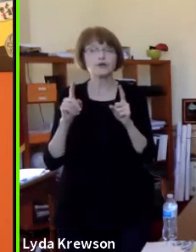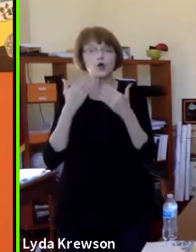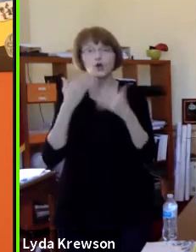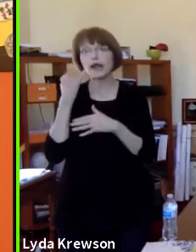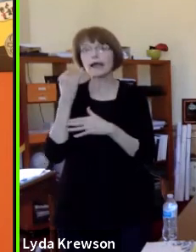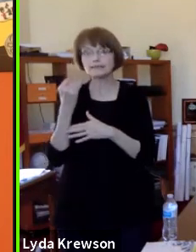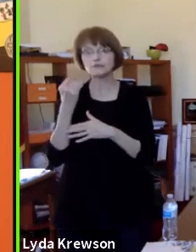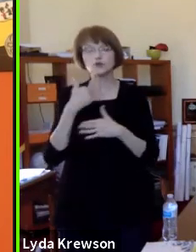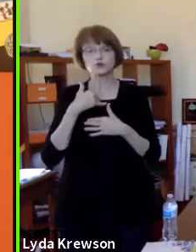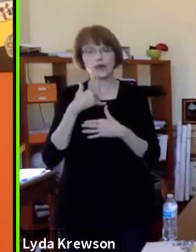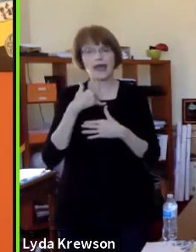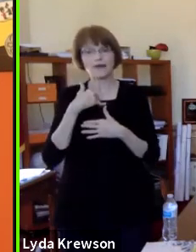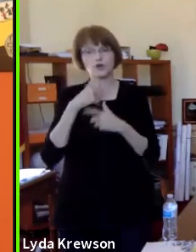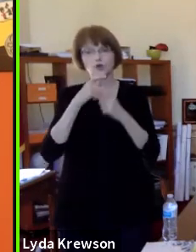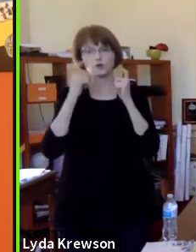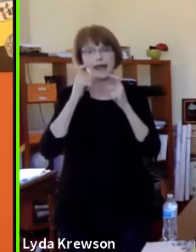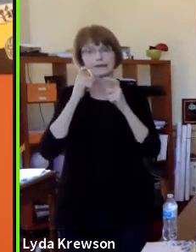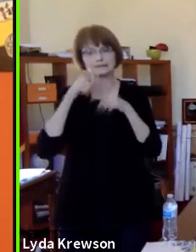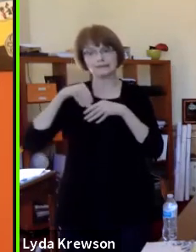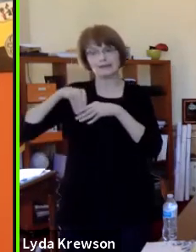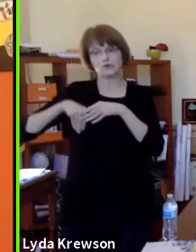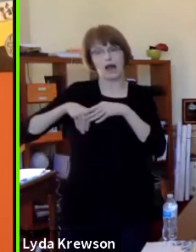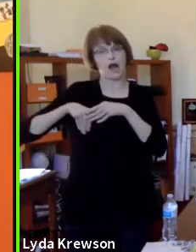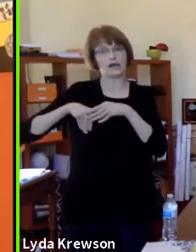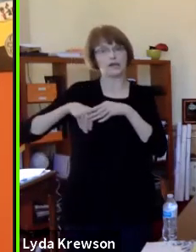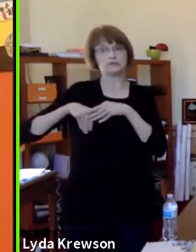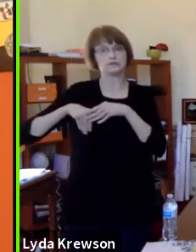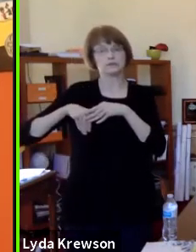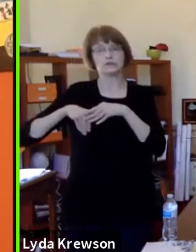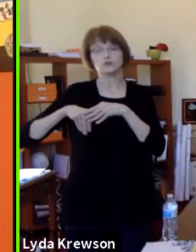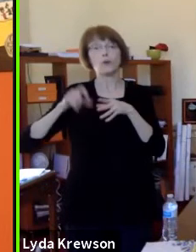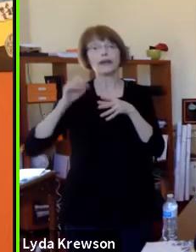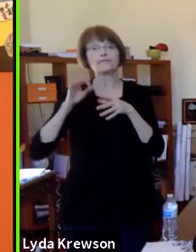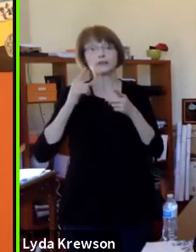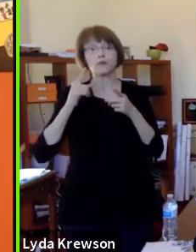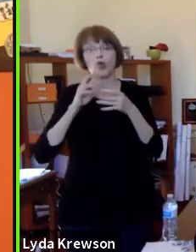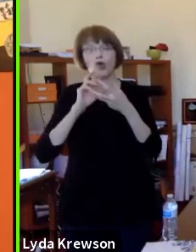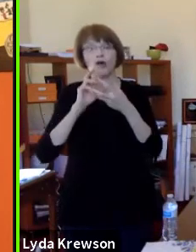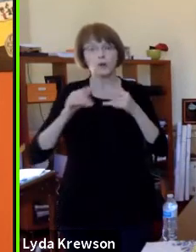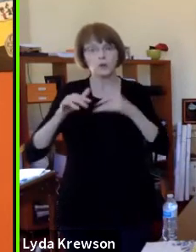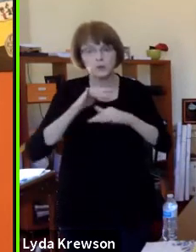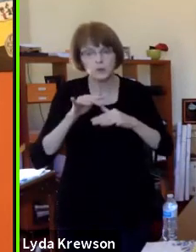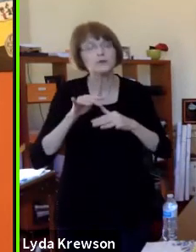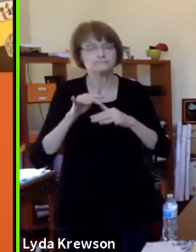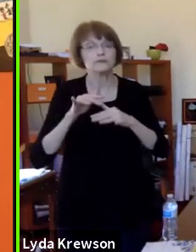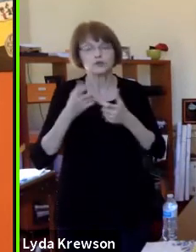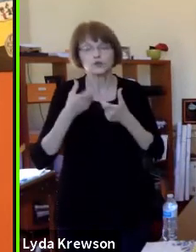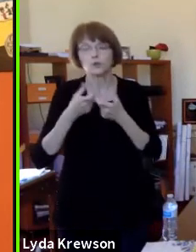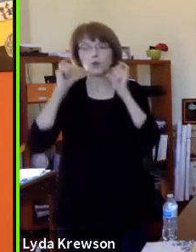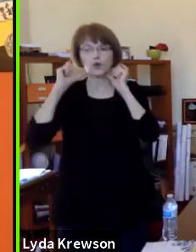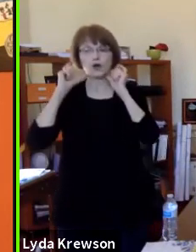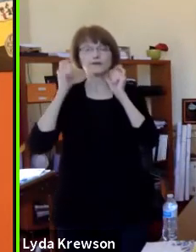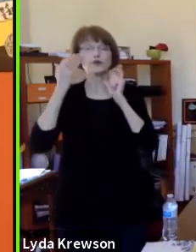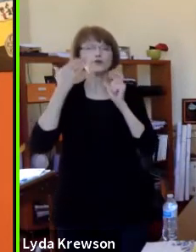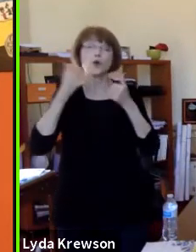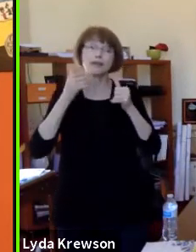mask with you because you never know how crowded the park is going to be. And you all know that playgrounds are closed right